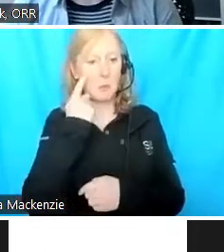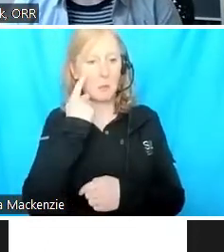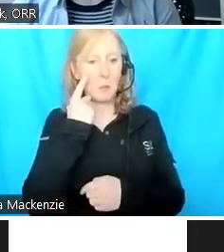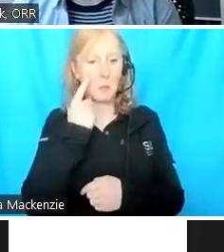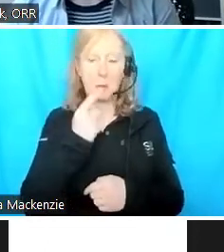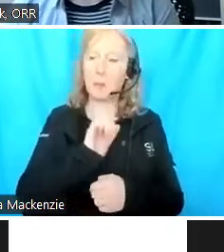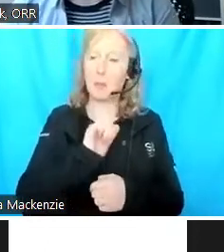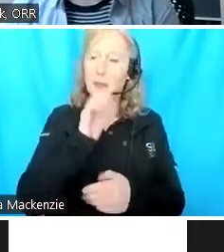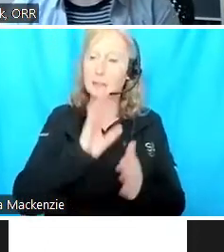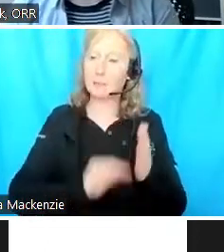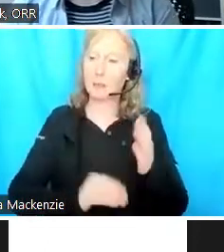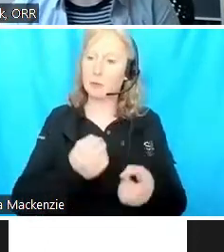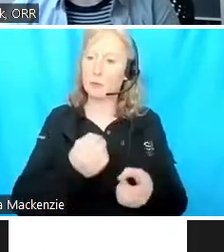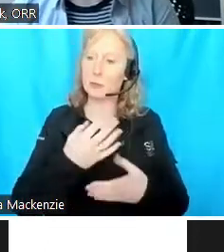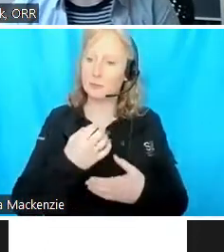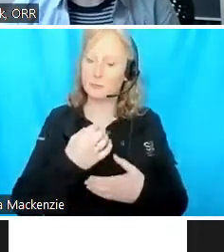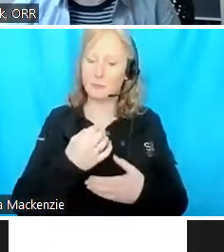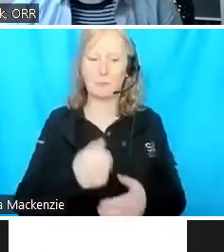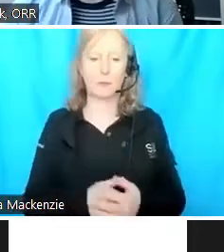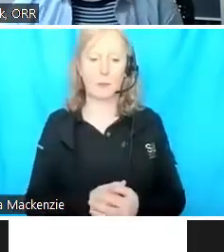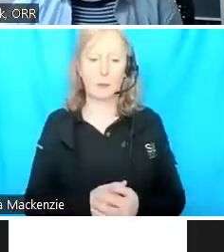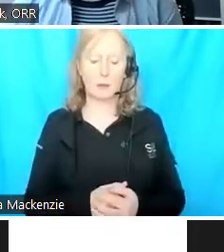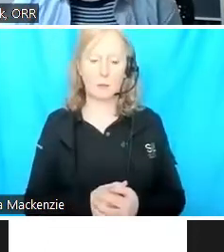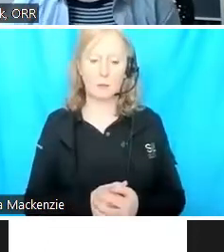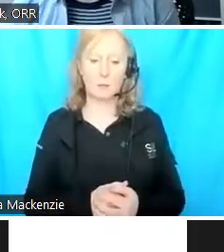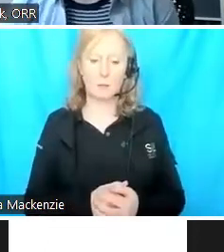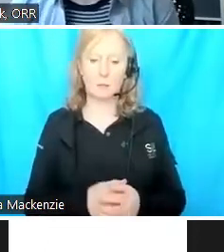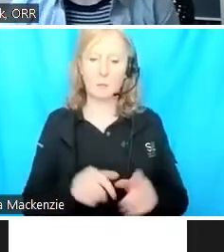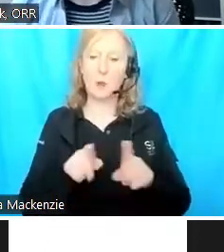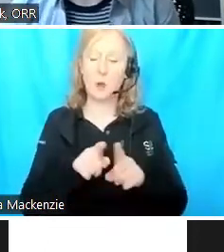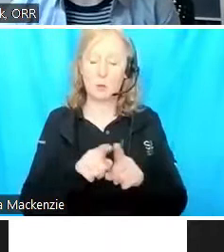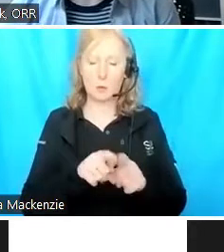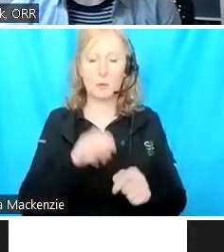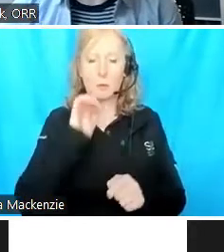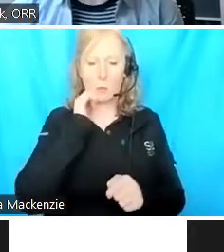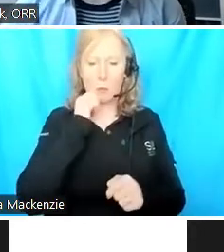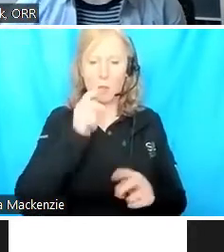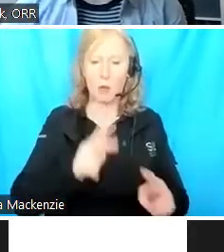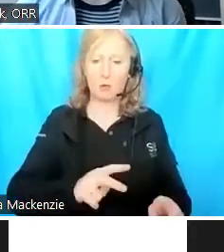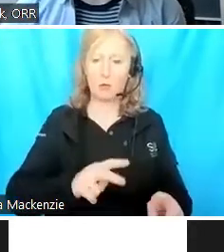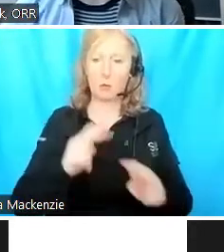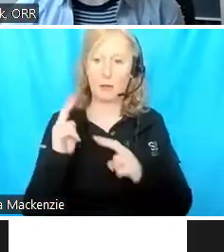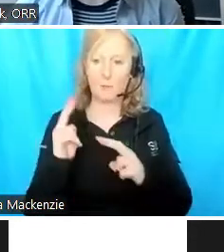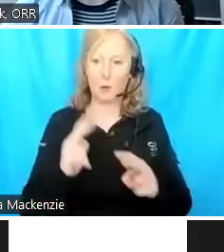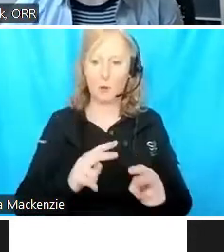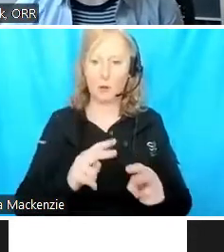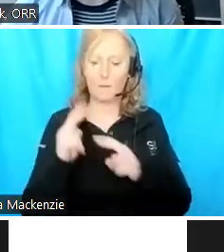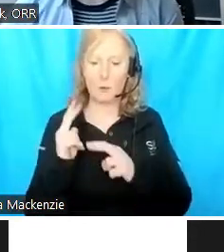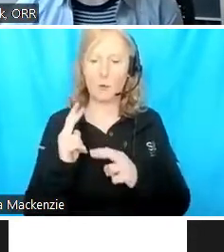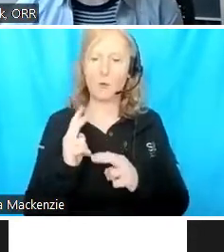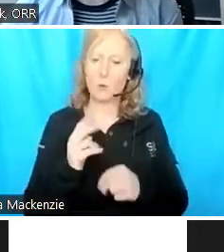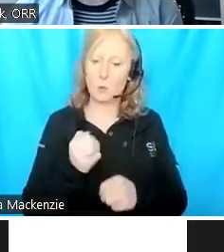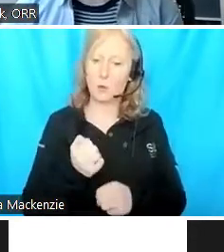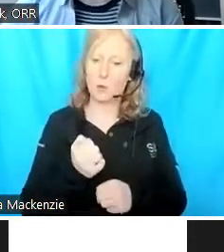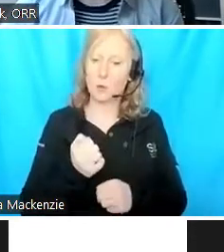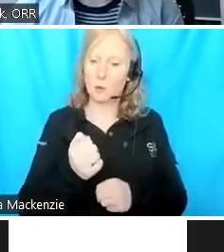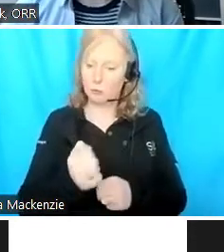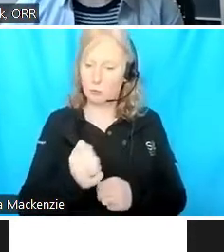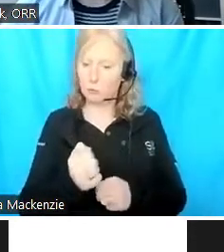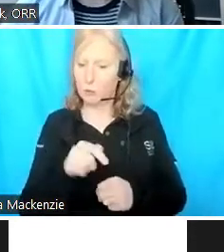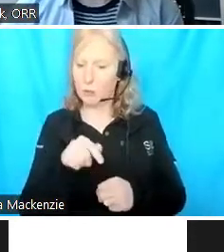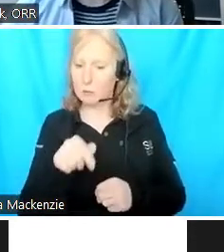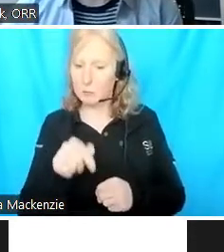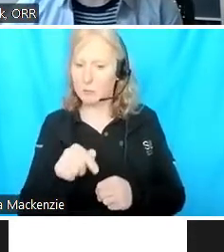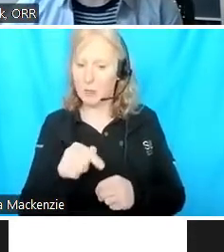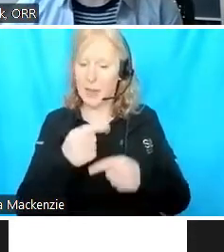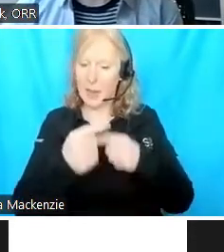us. And just to add at the end, we review rail operators' accessible travel policies on an annual